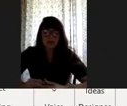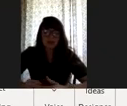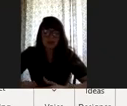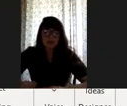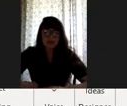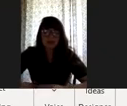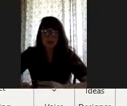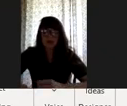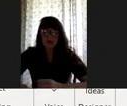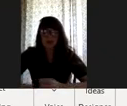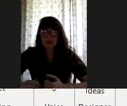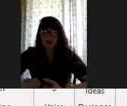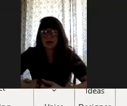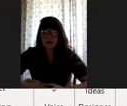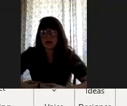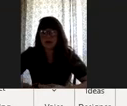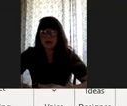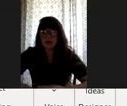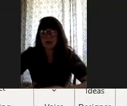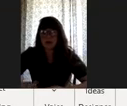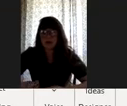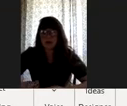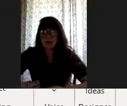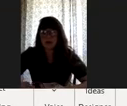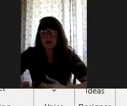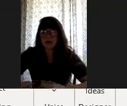else. So reconciled would go...